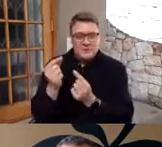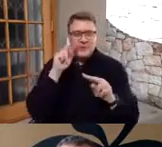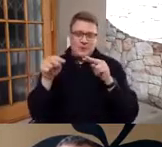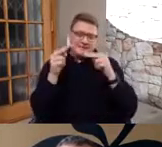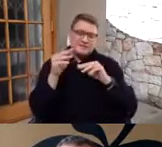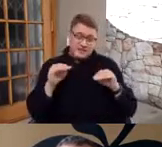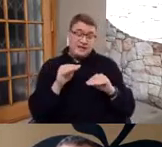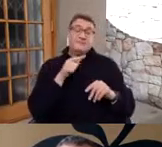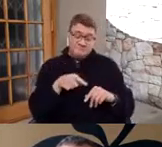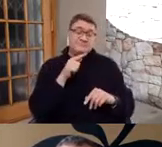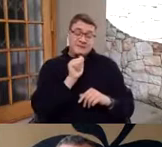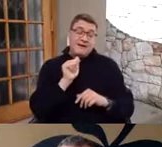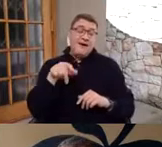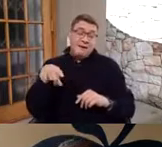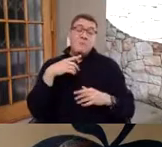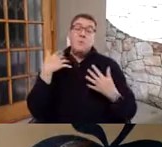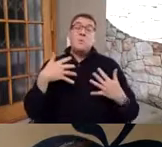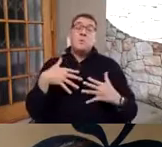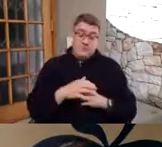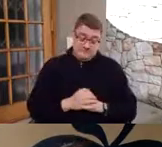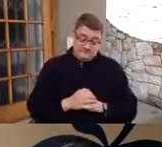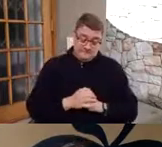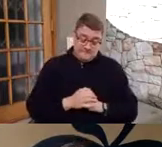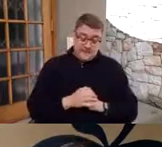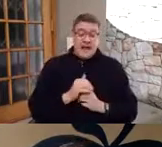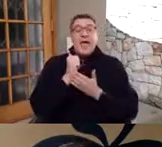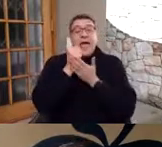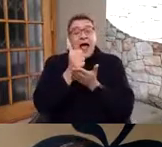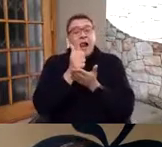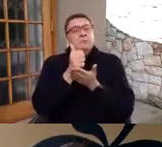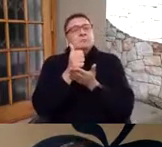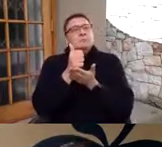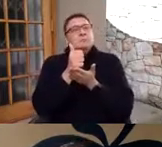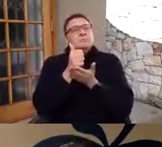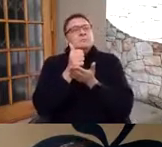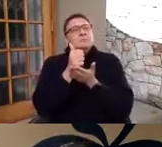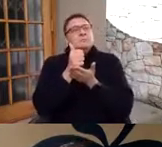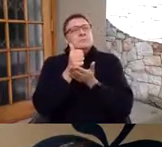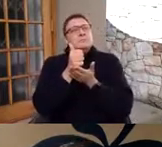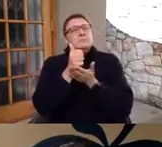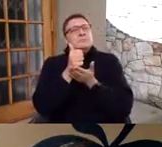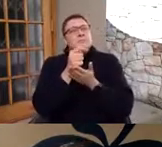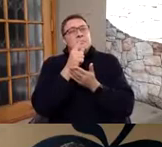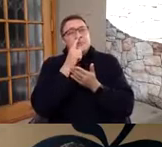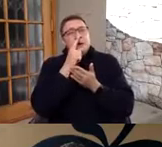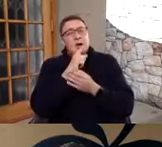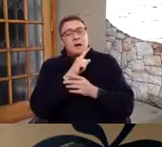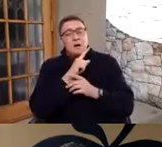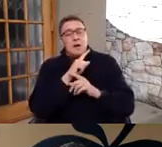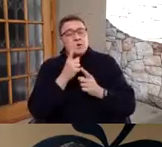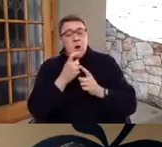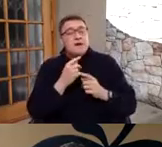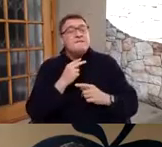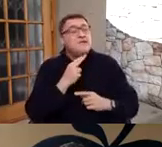So this works really great, and also it helps to kind of take the barrier from not being